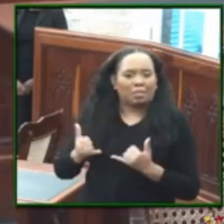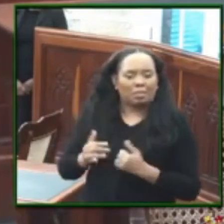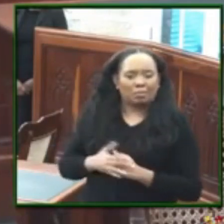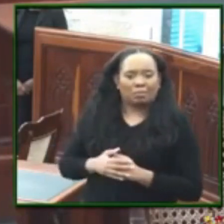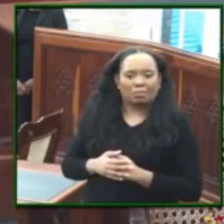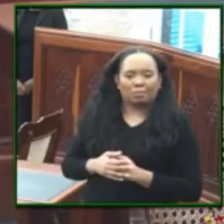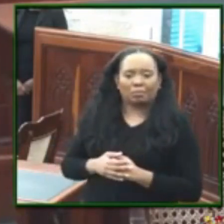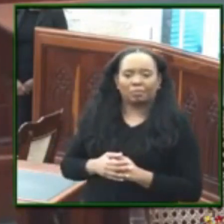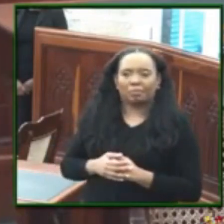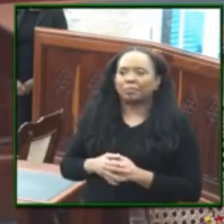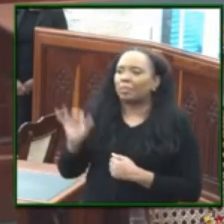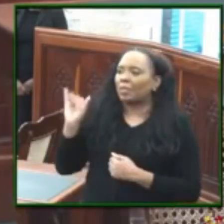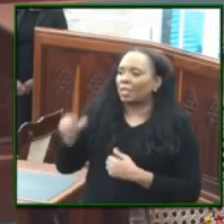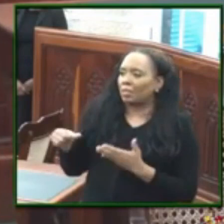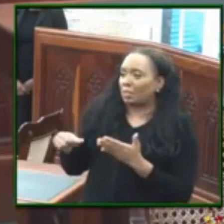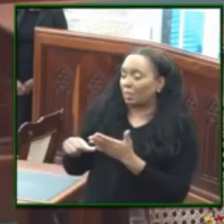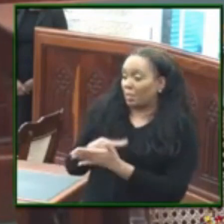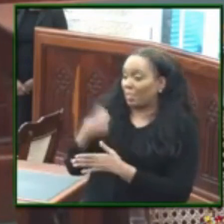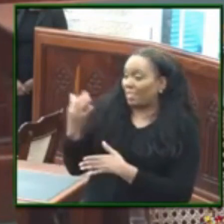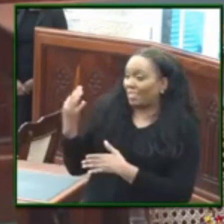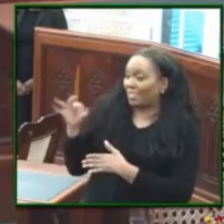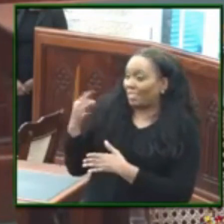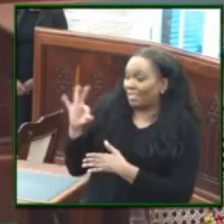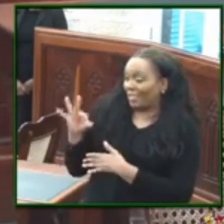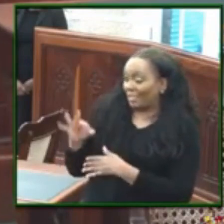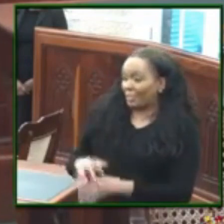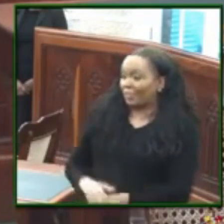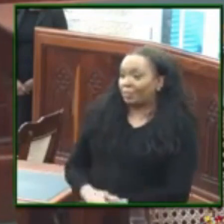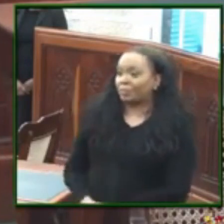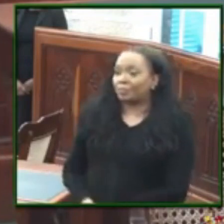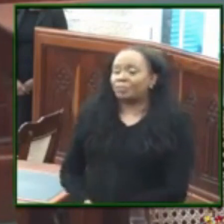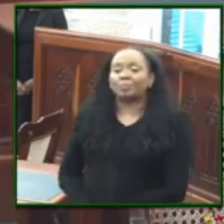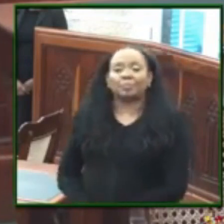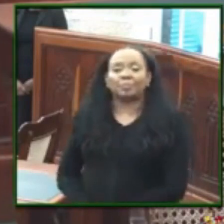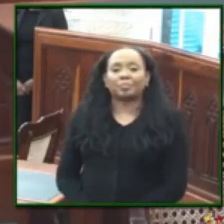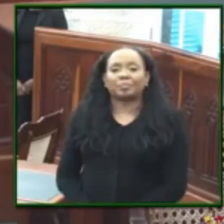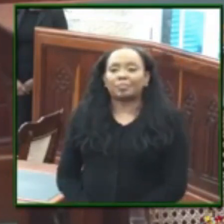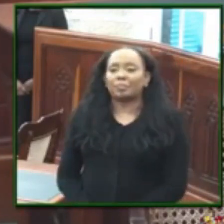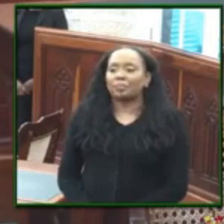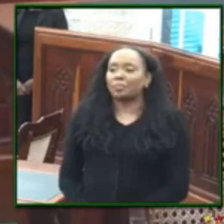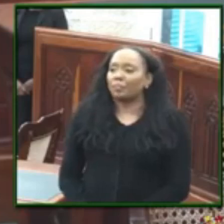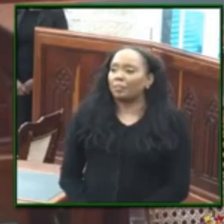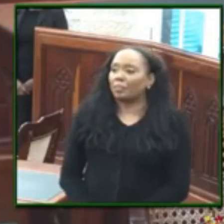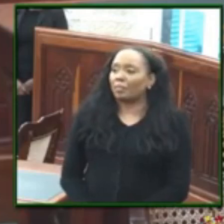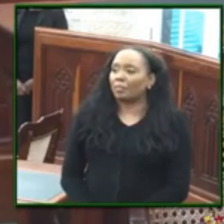And that was at page 19. So public,